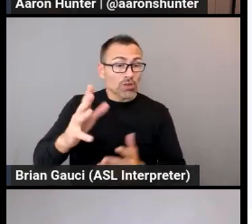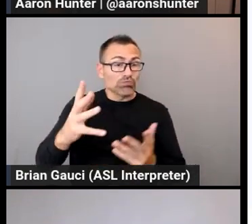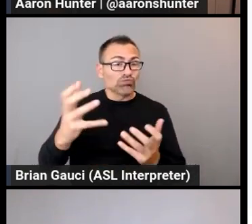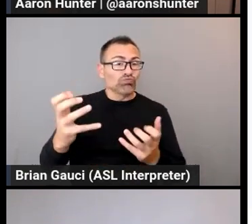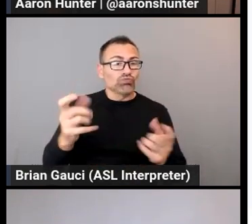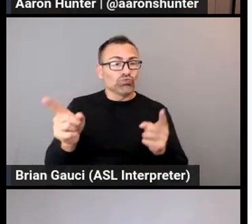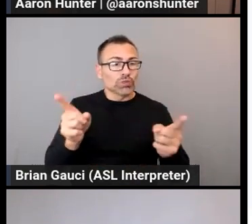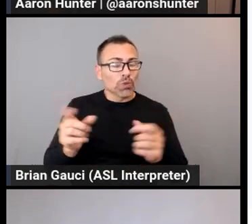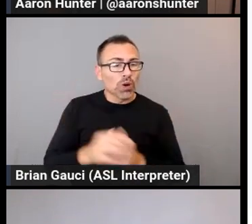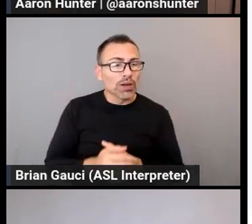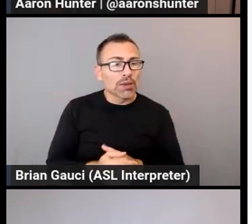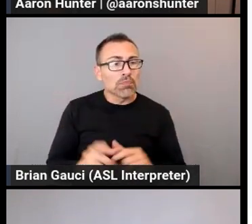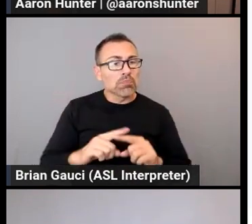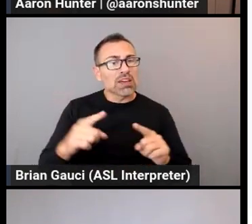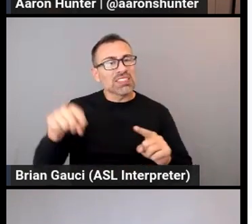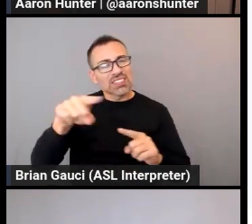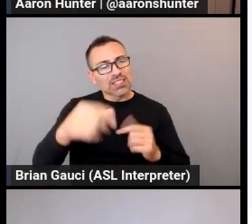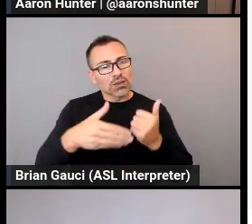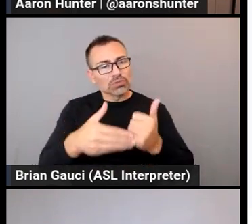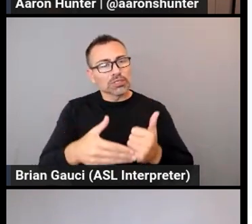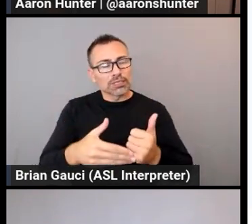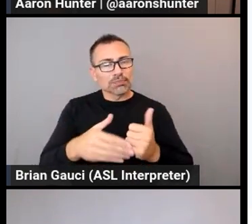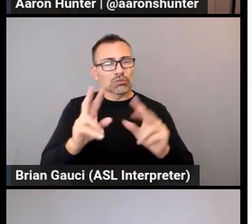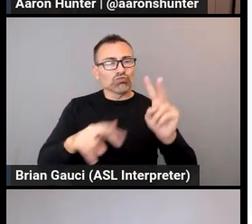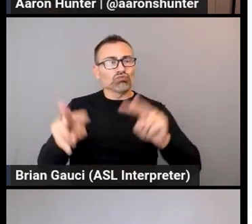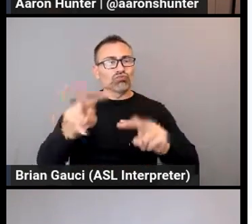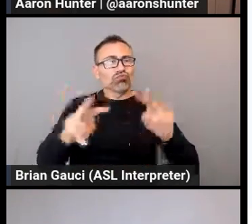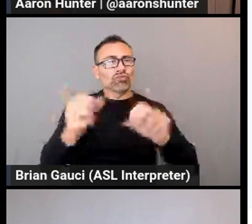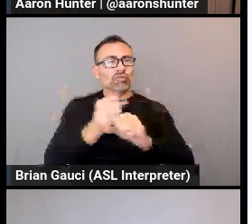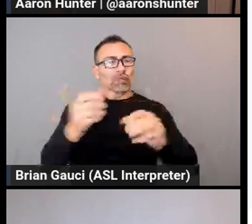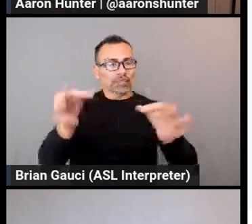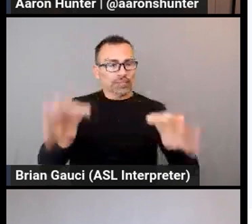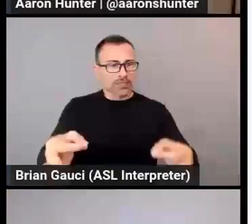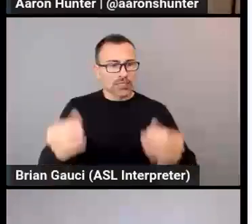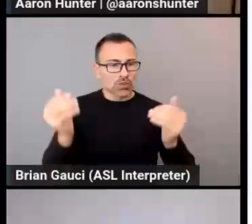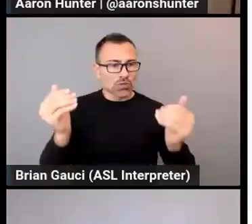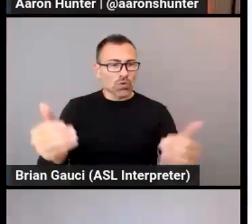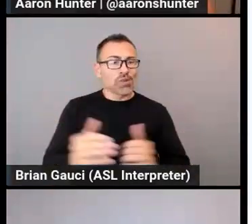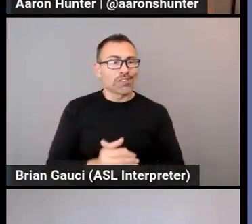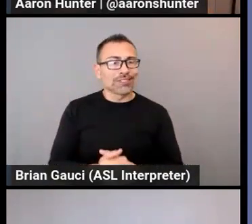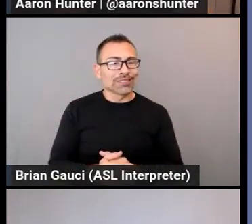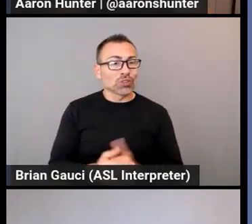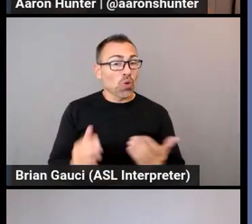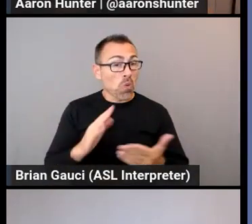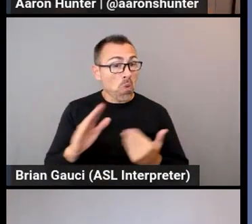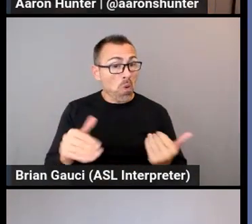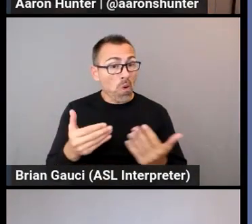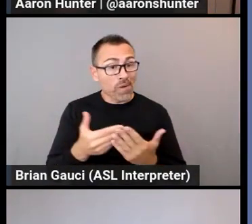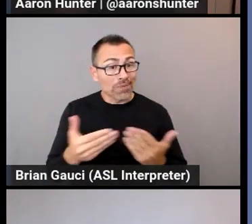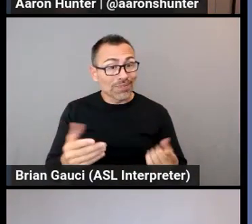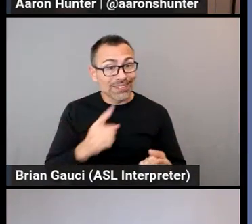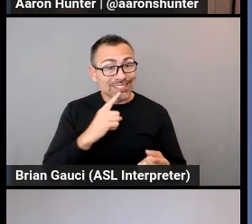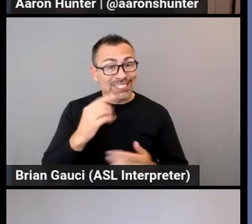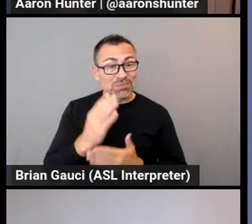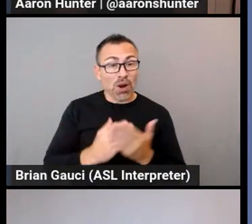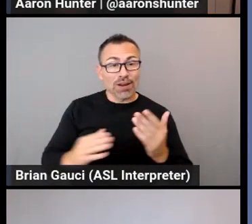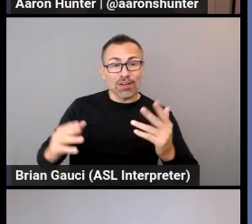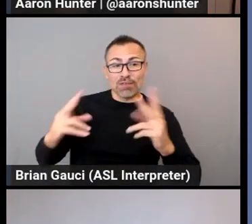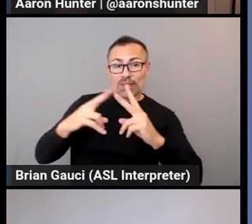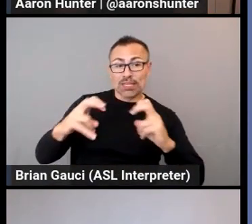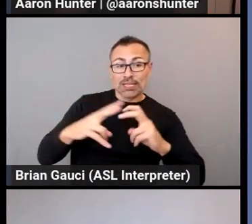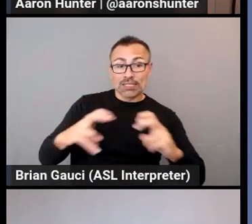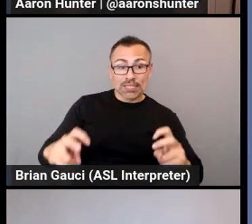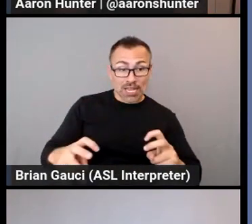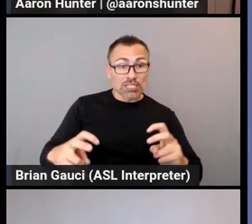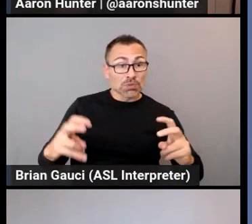point to make that decision. Right. So this is sort of, all of this is a part of, the assessment overview